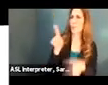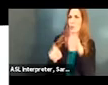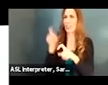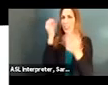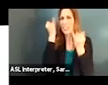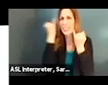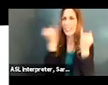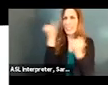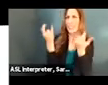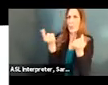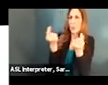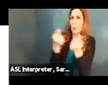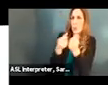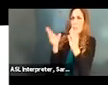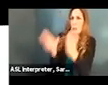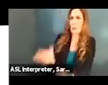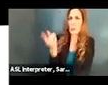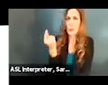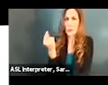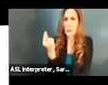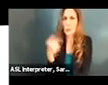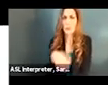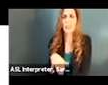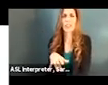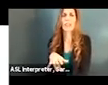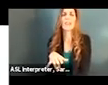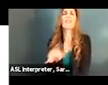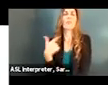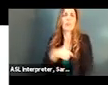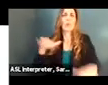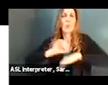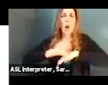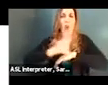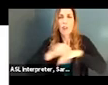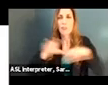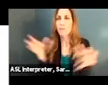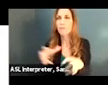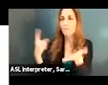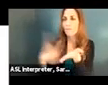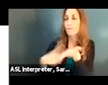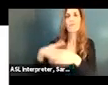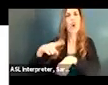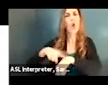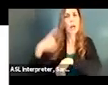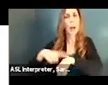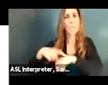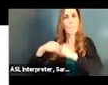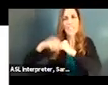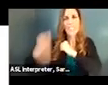ideas around, then we could do a consult where that would be an extended period of time